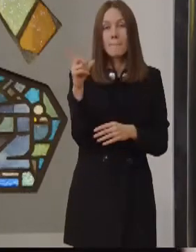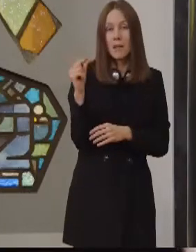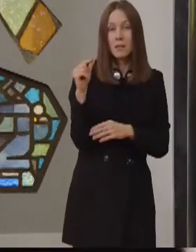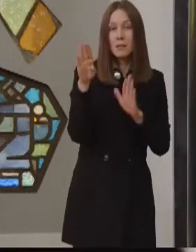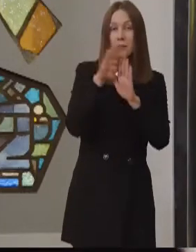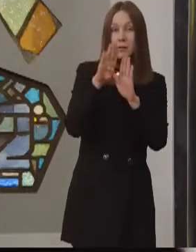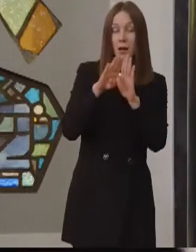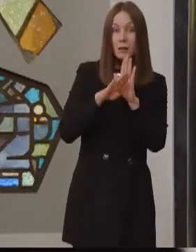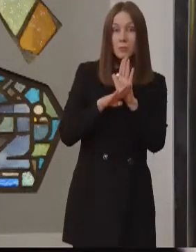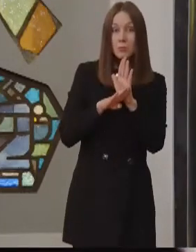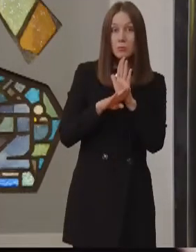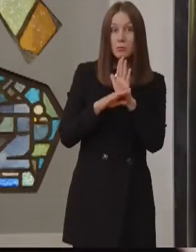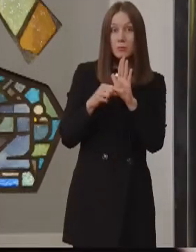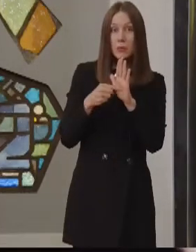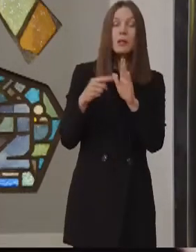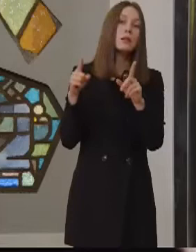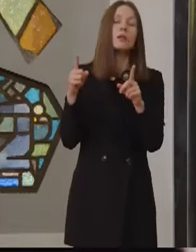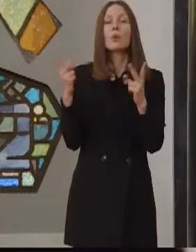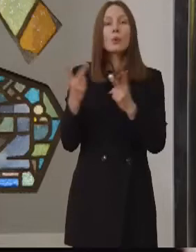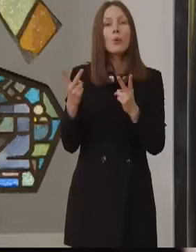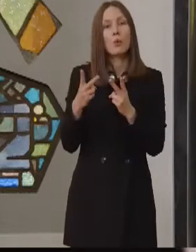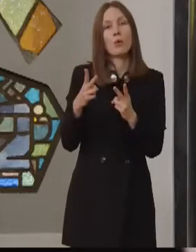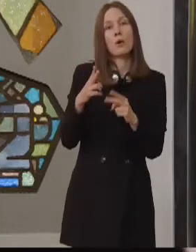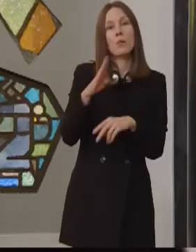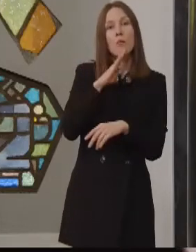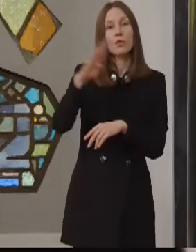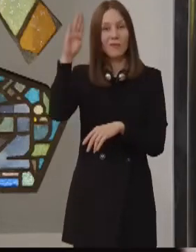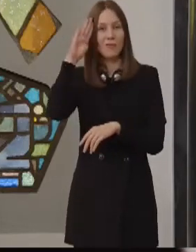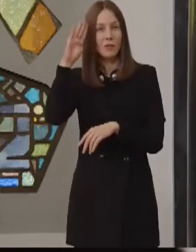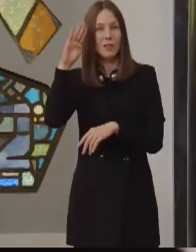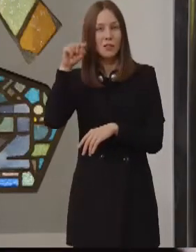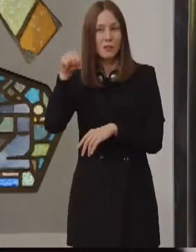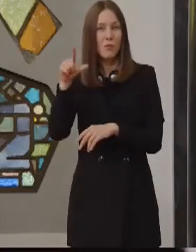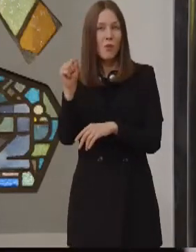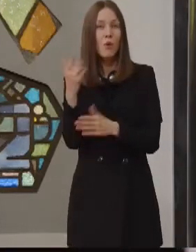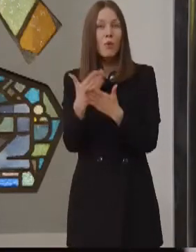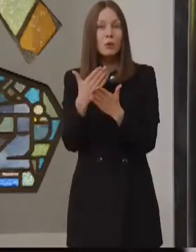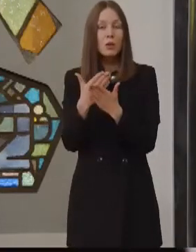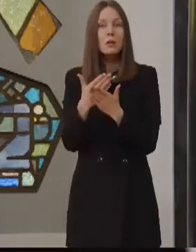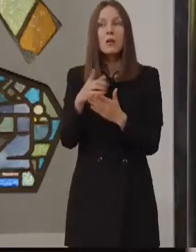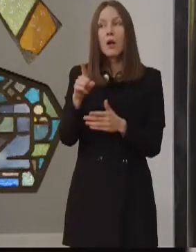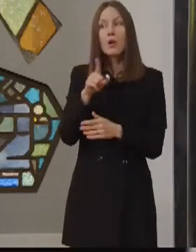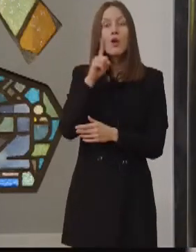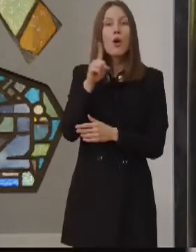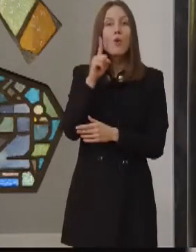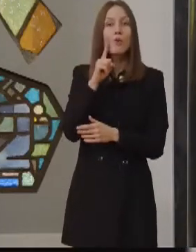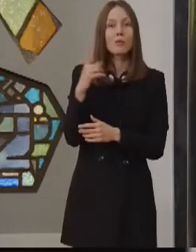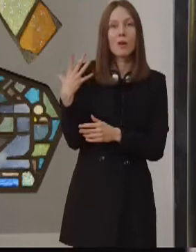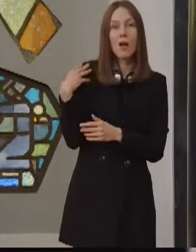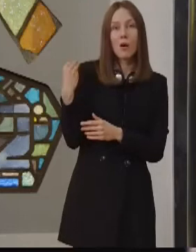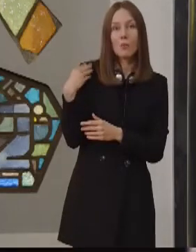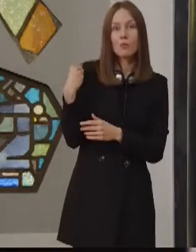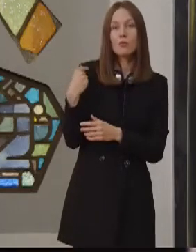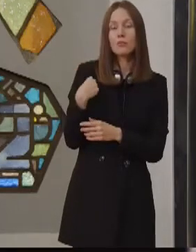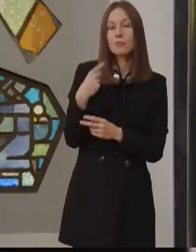on partnership is necessary only for, also for opposite sex couples,